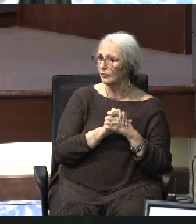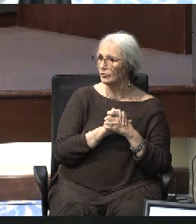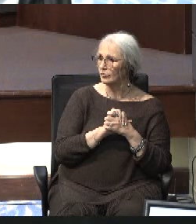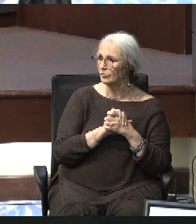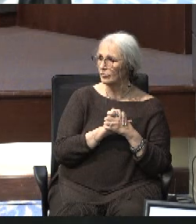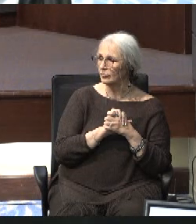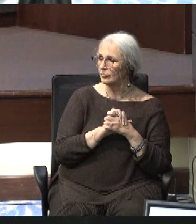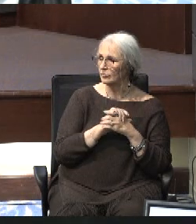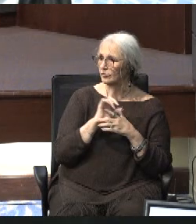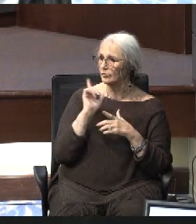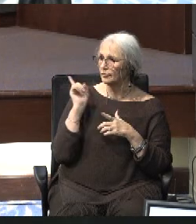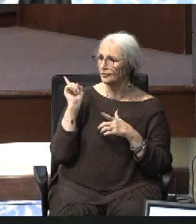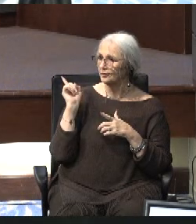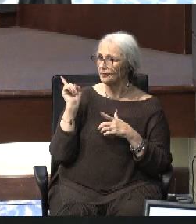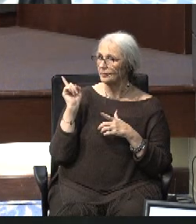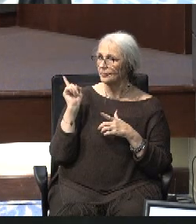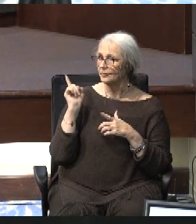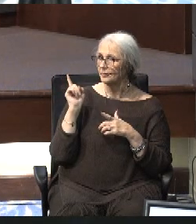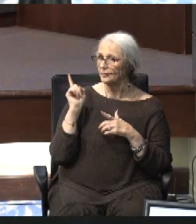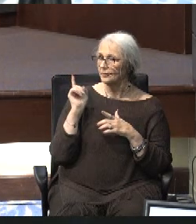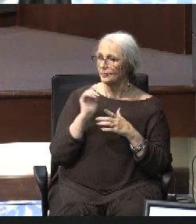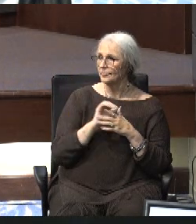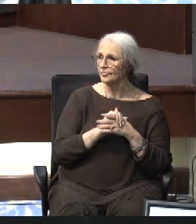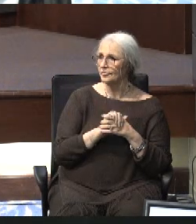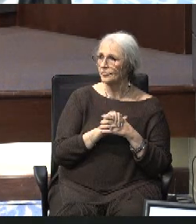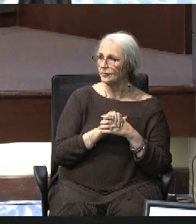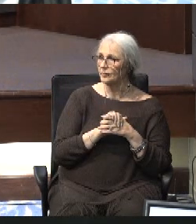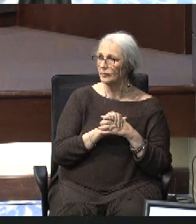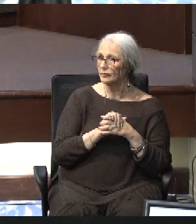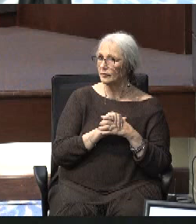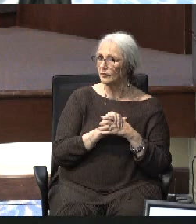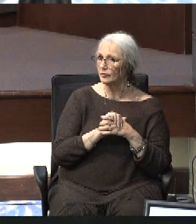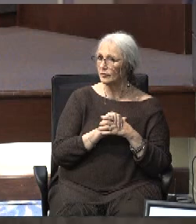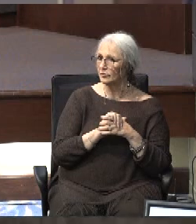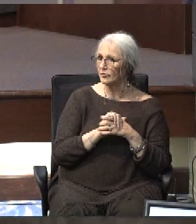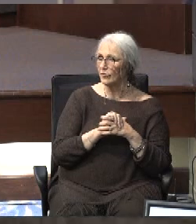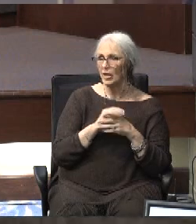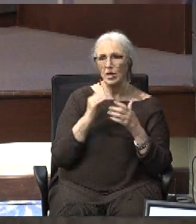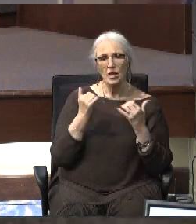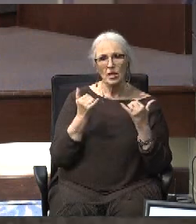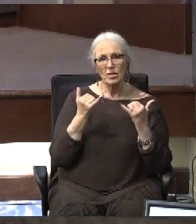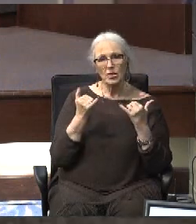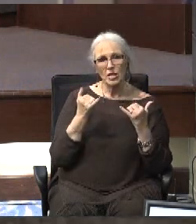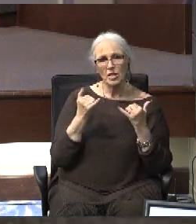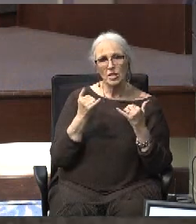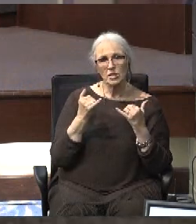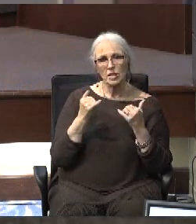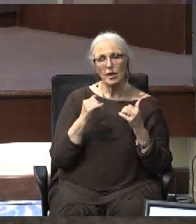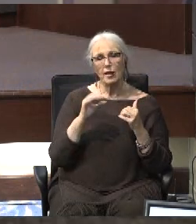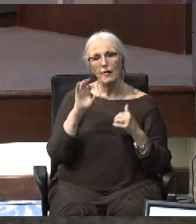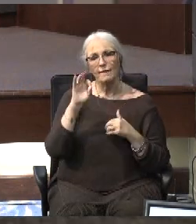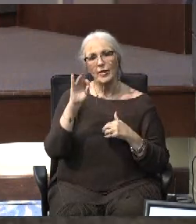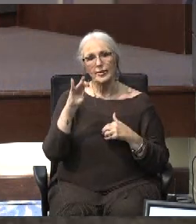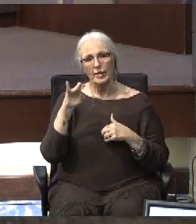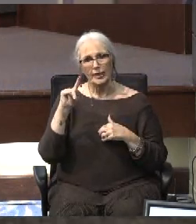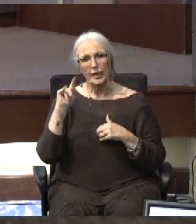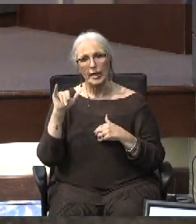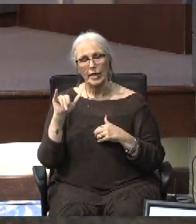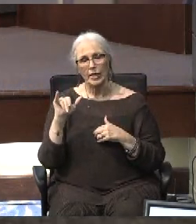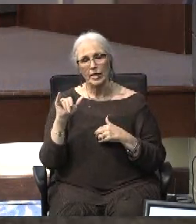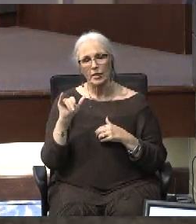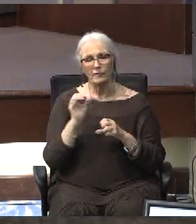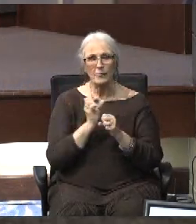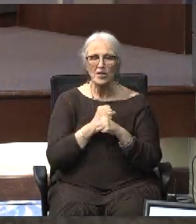The positioning of this manufacturing facility